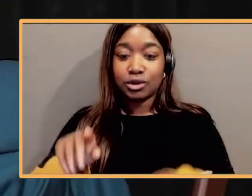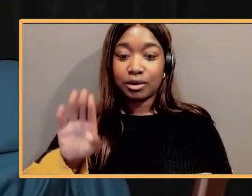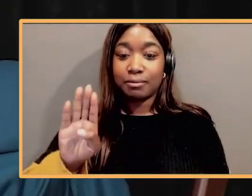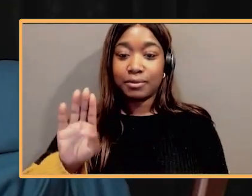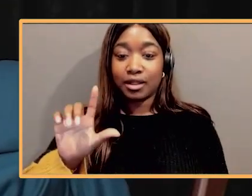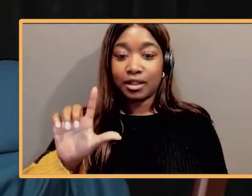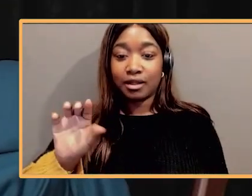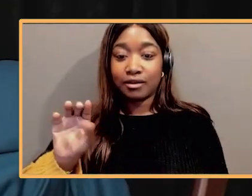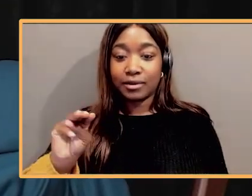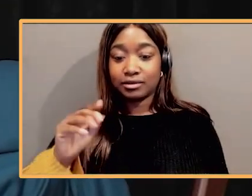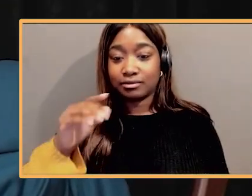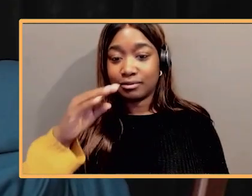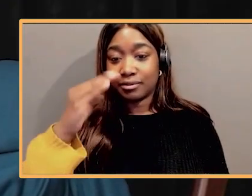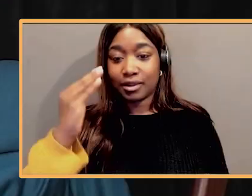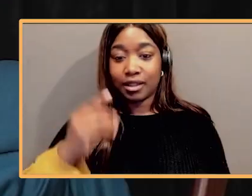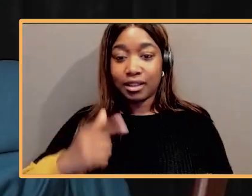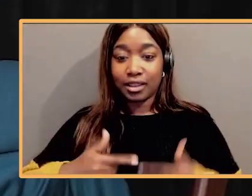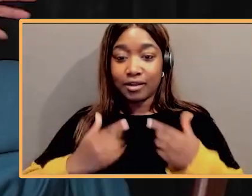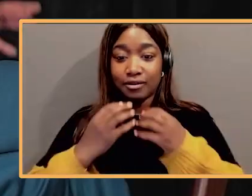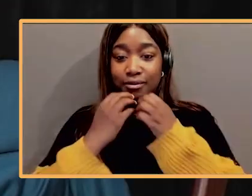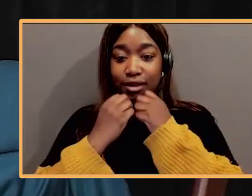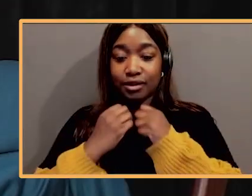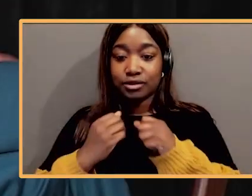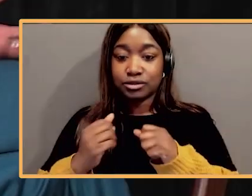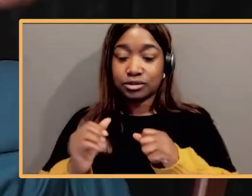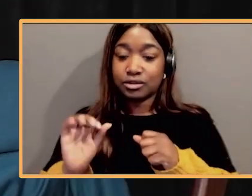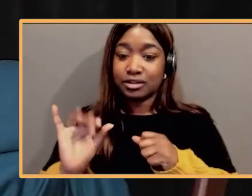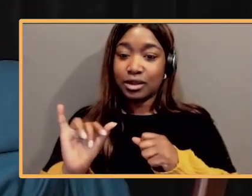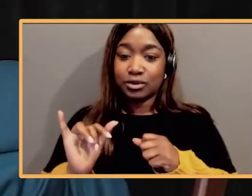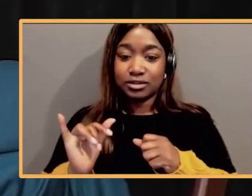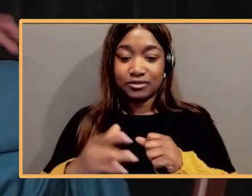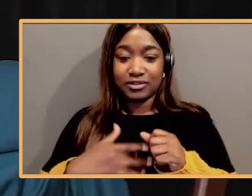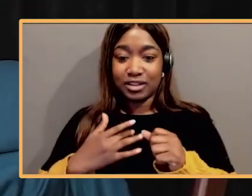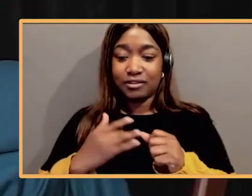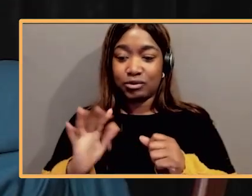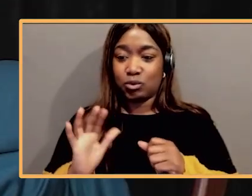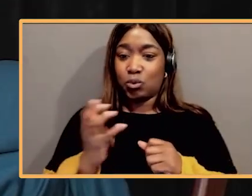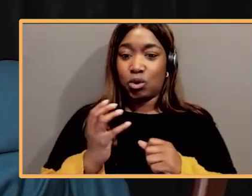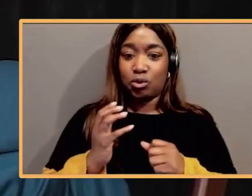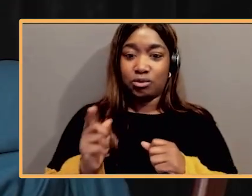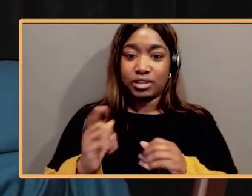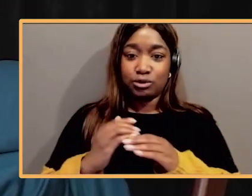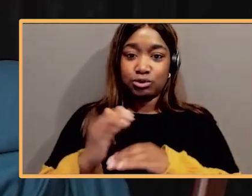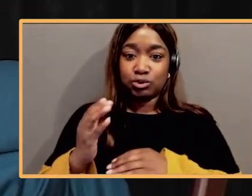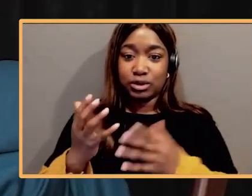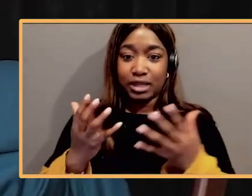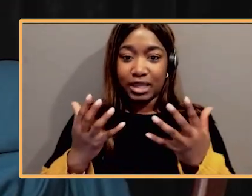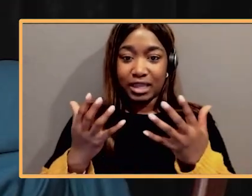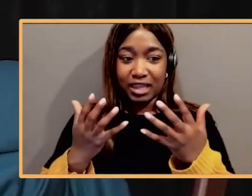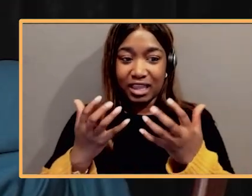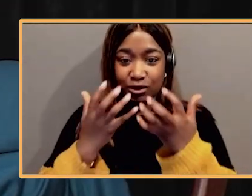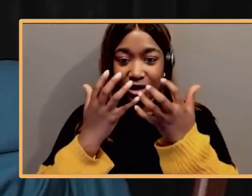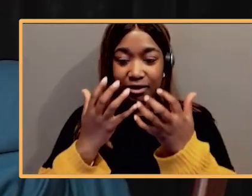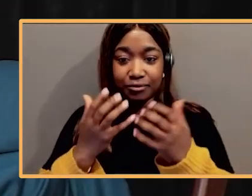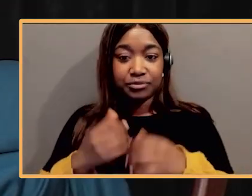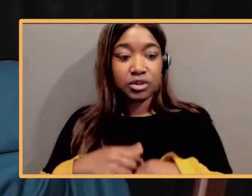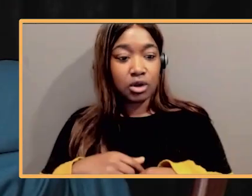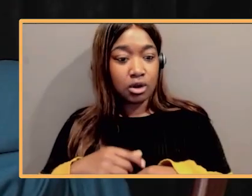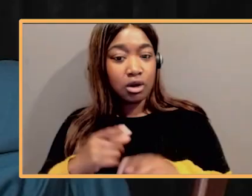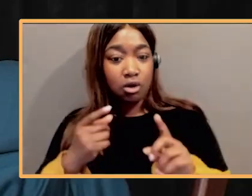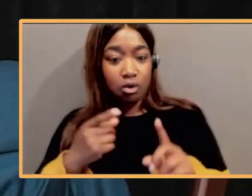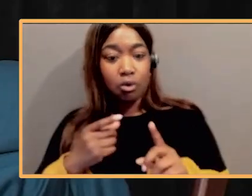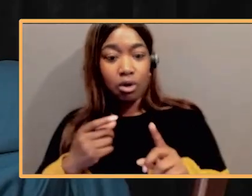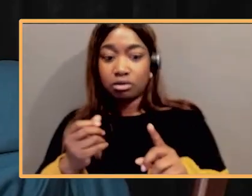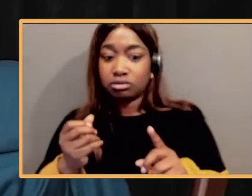too angry. And now, in this moment, you have especially Black women saying, like, I'm going to be at cocktails while you all are at